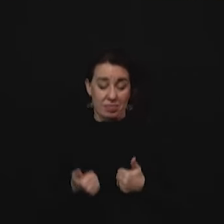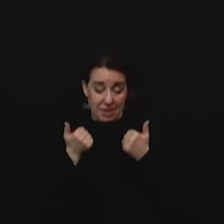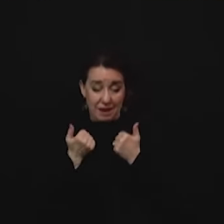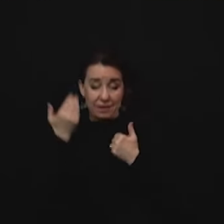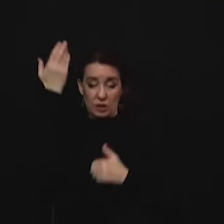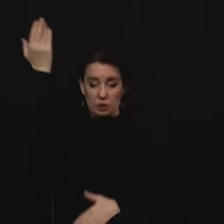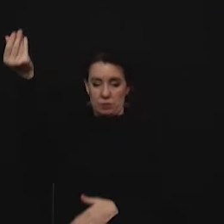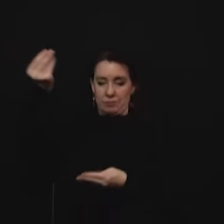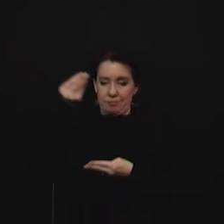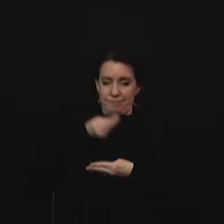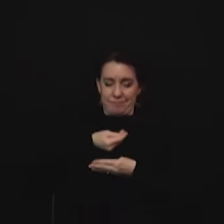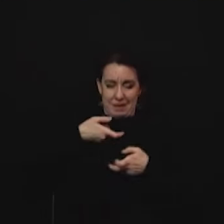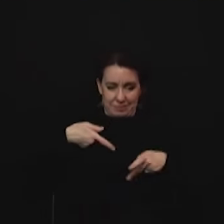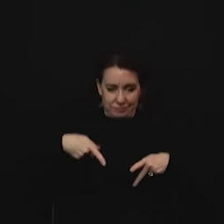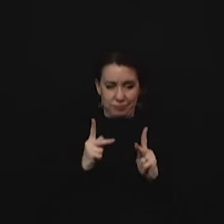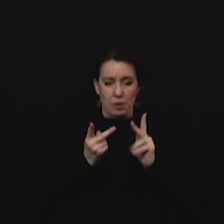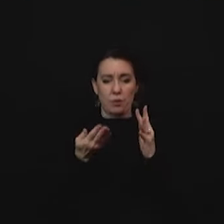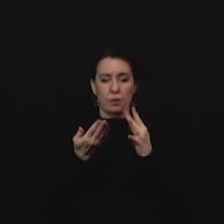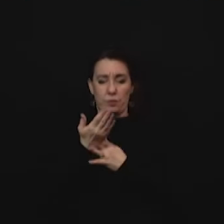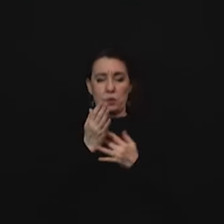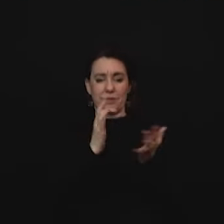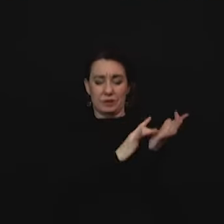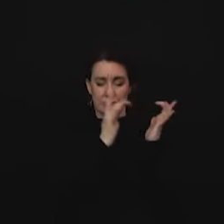you made it in and through Jesus Christ.